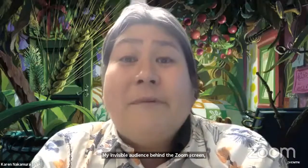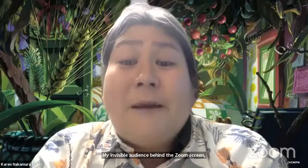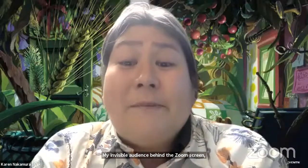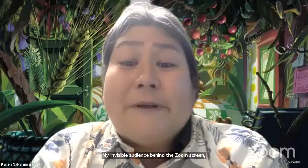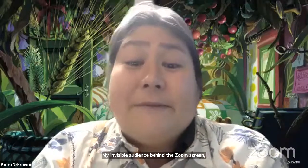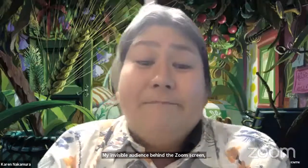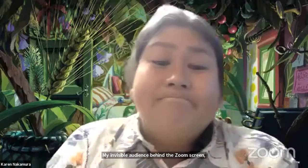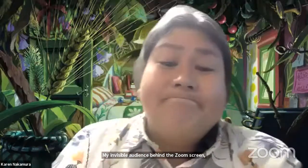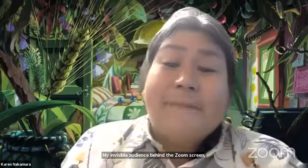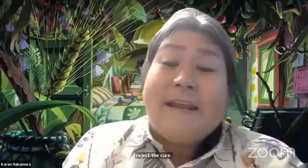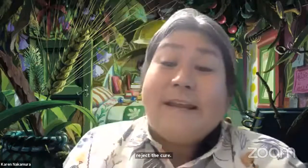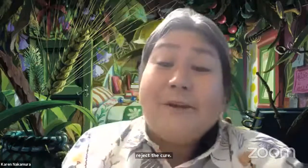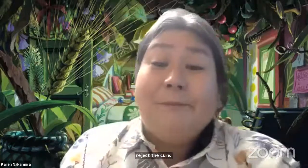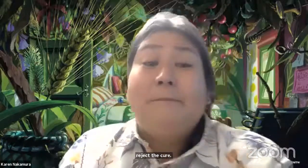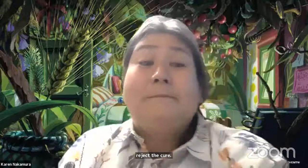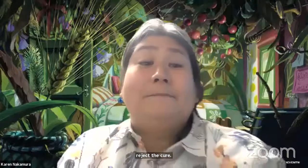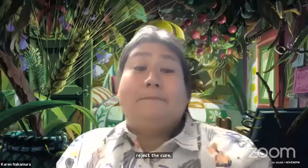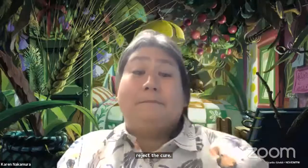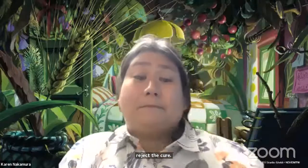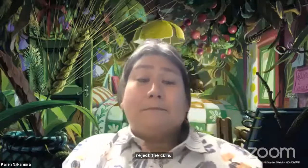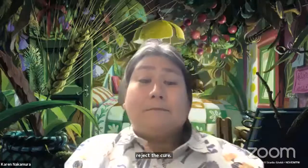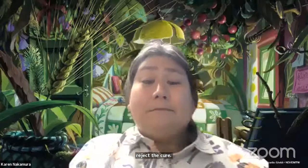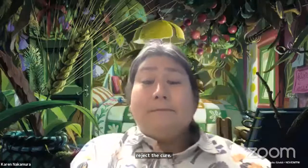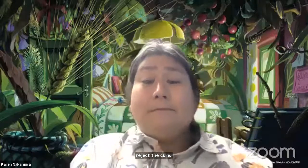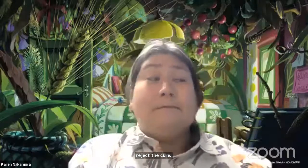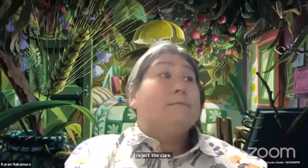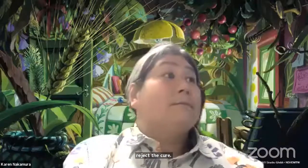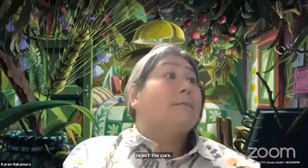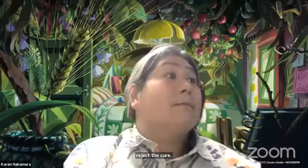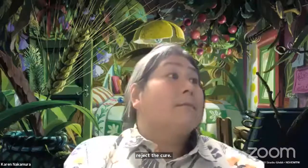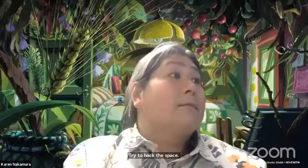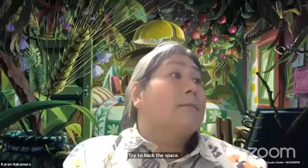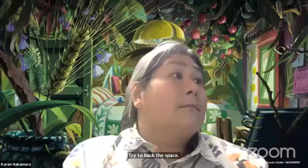be remembered. Thank you.